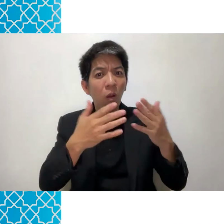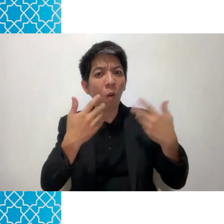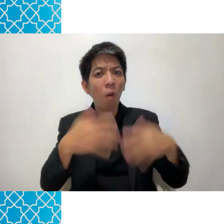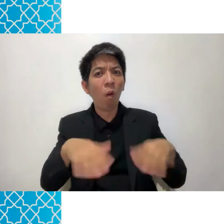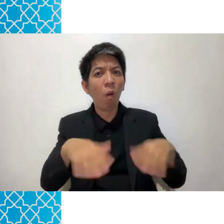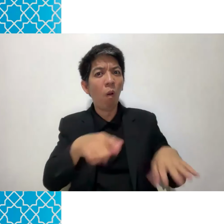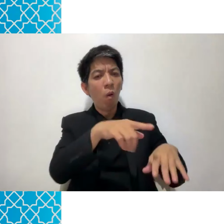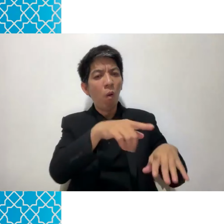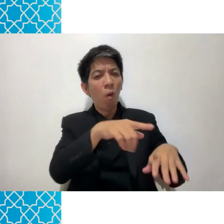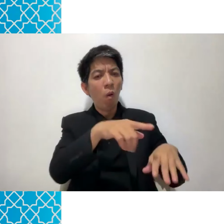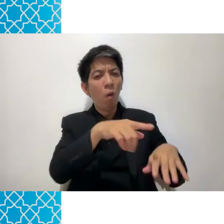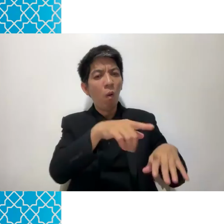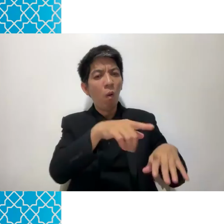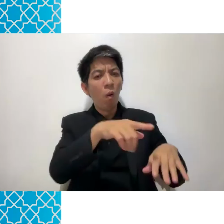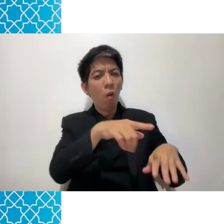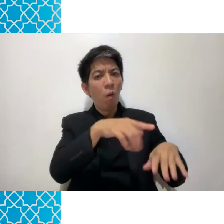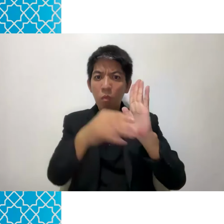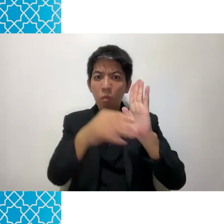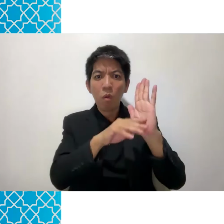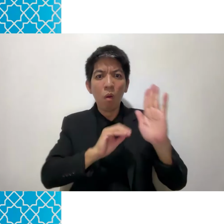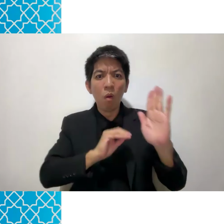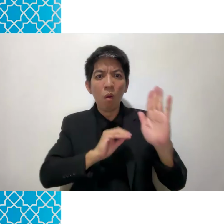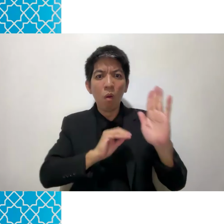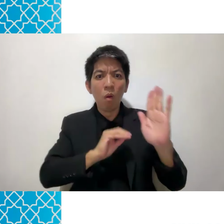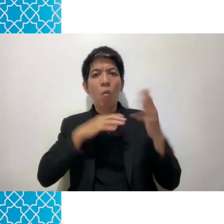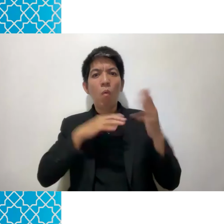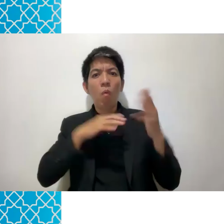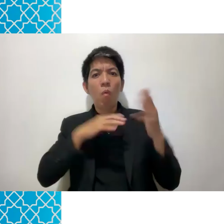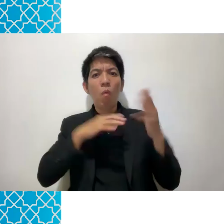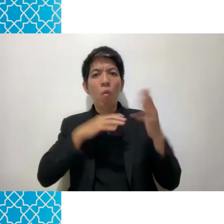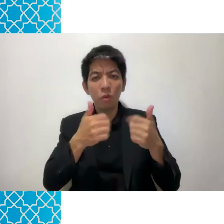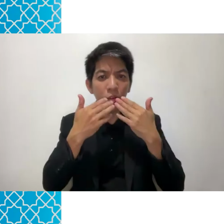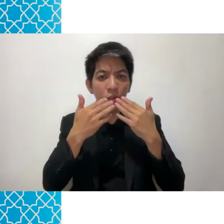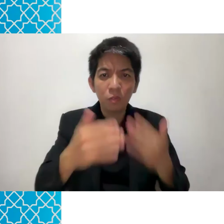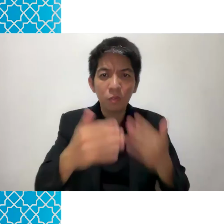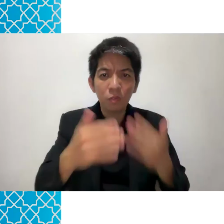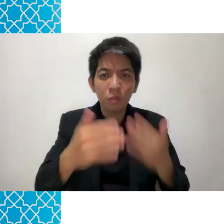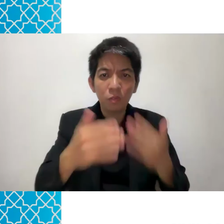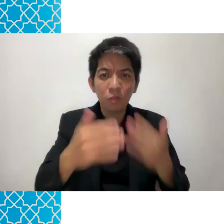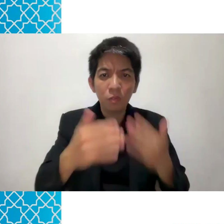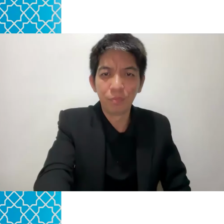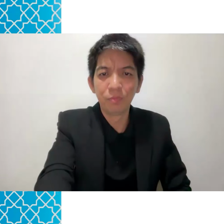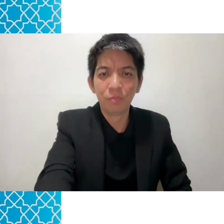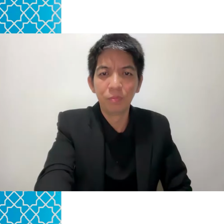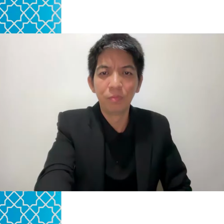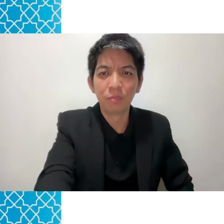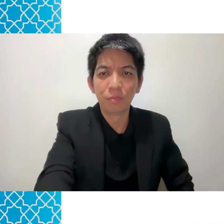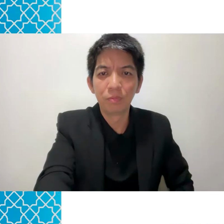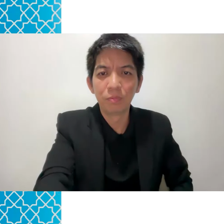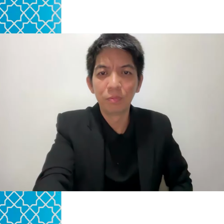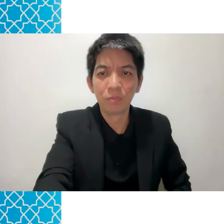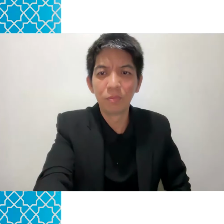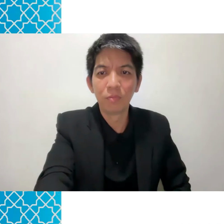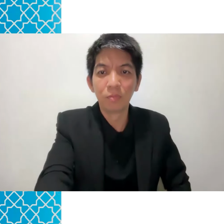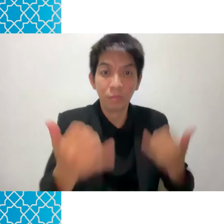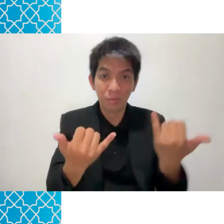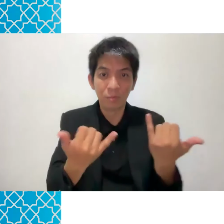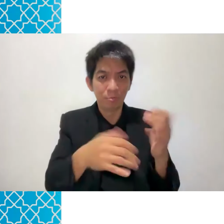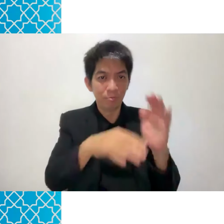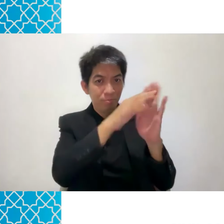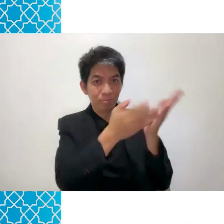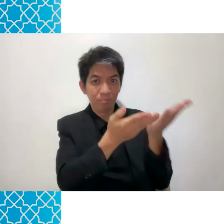next statement. Since we're doing well on time, I'll just share one more example about how we can see the returns